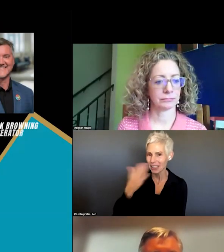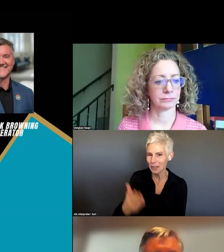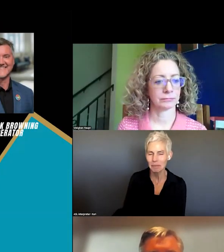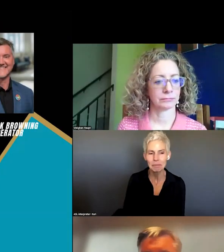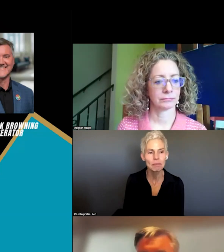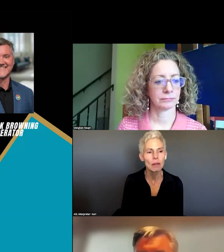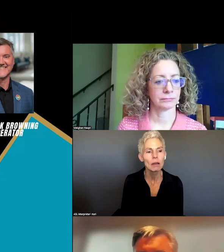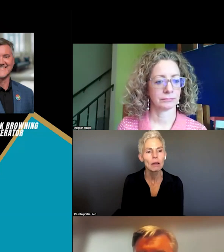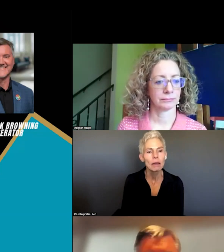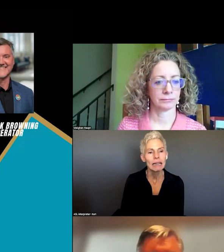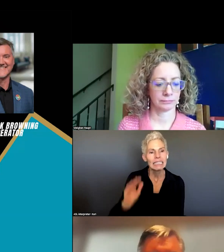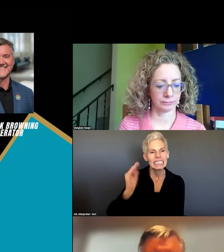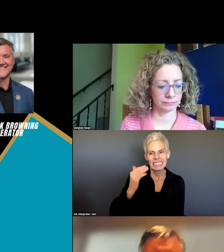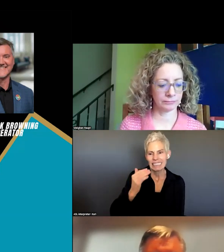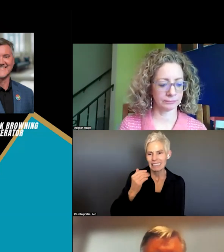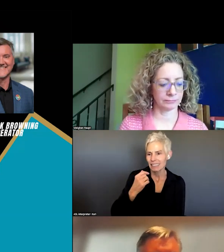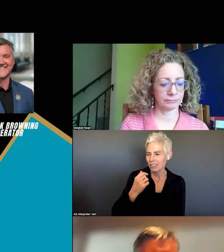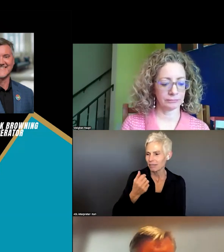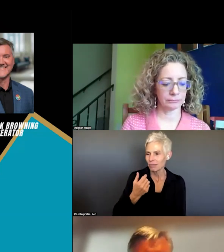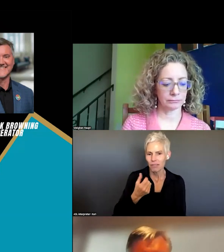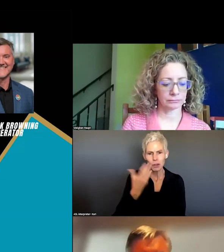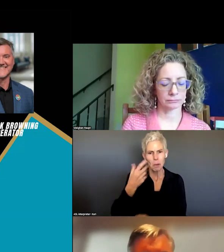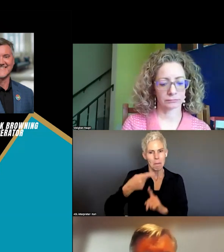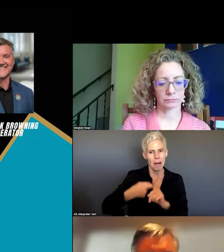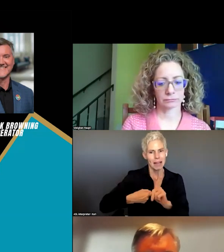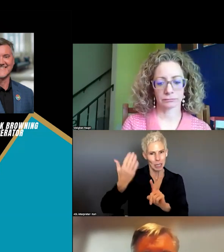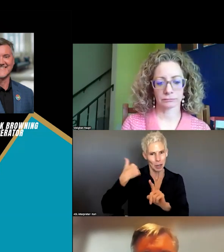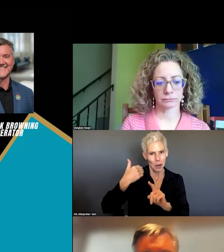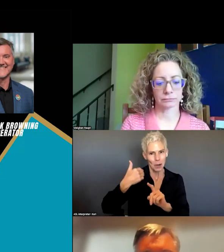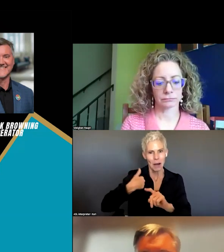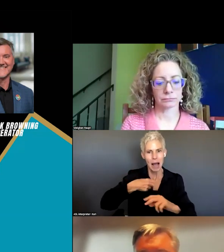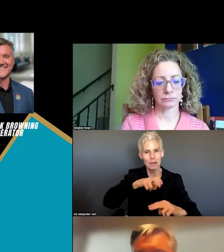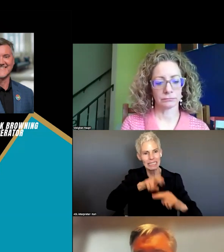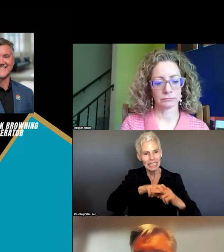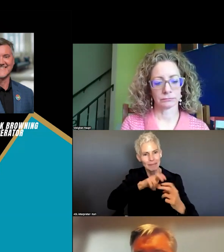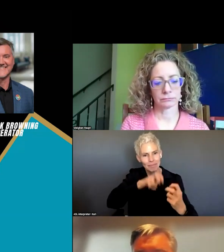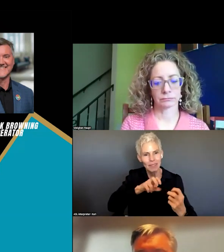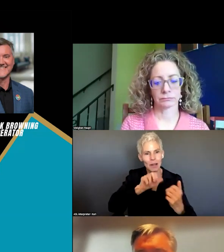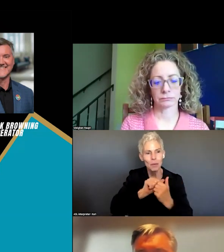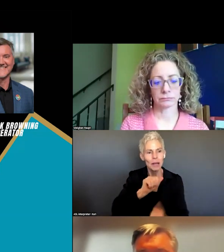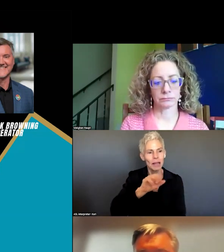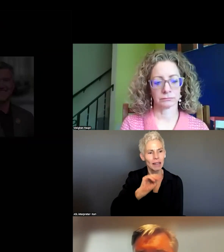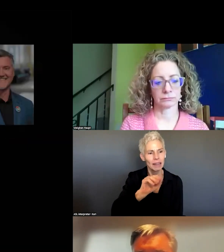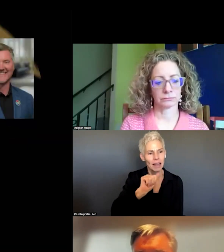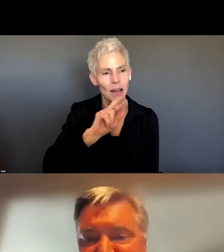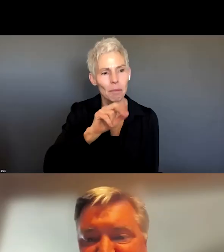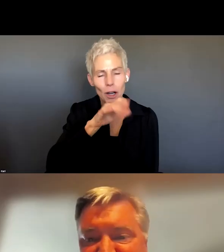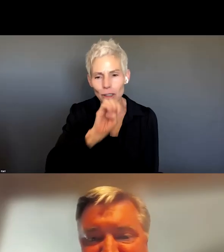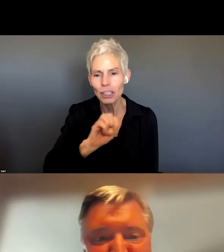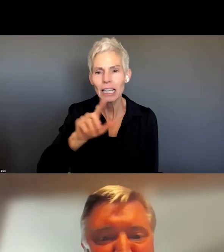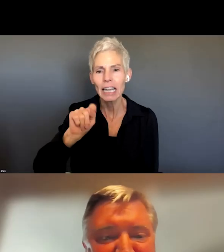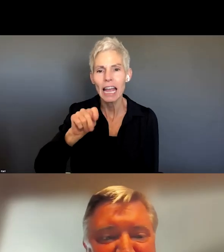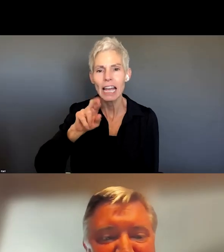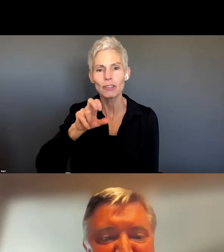So it seems like it was just a few months ago that I was sitting down with Margie and Travis and over a pizza after a